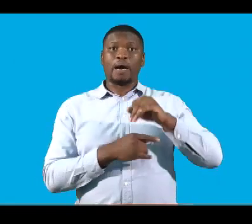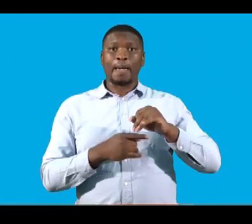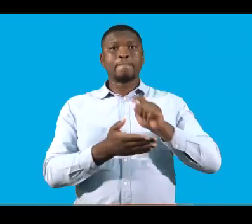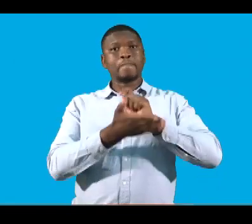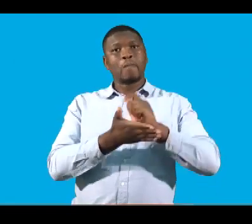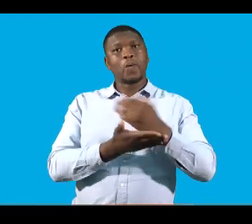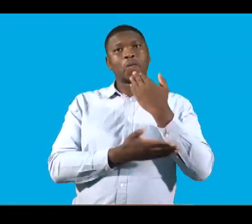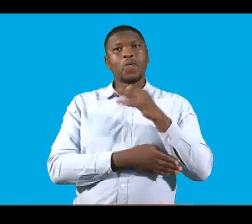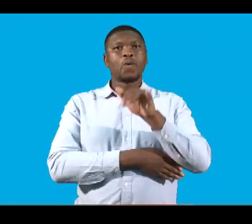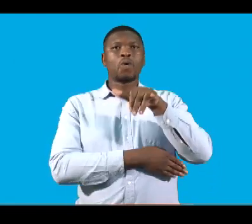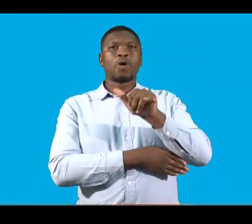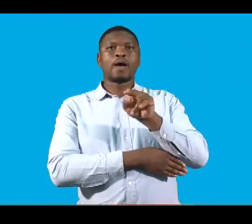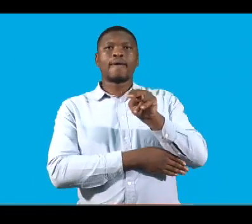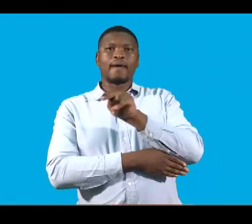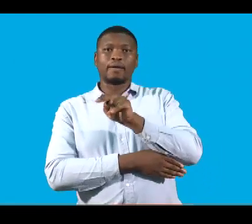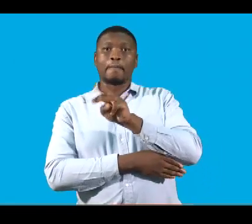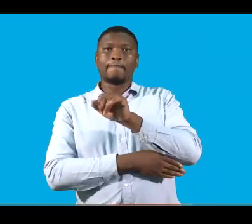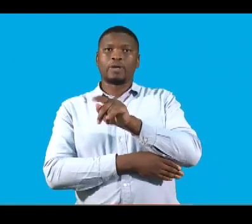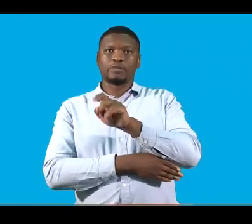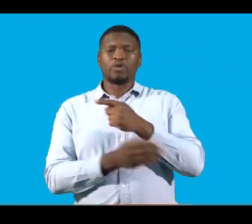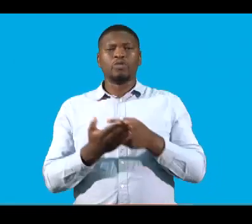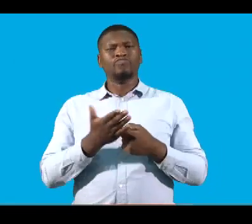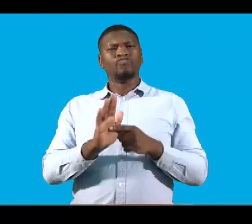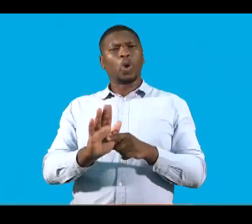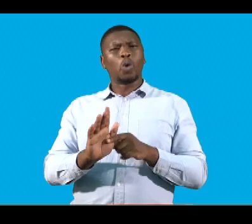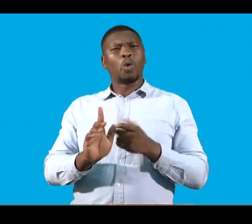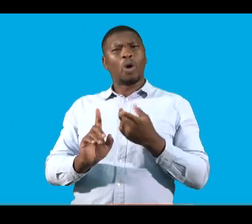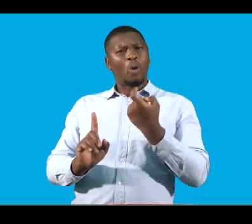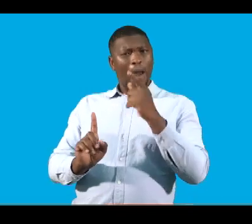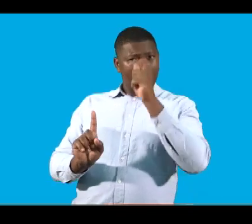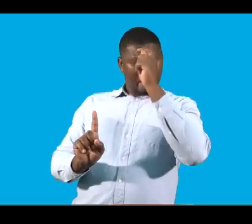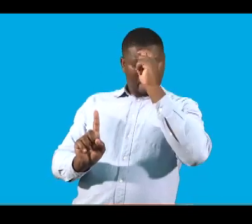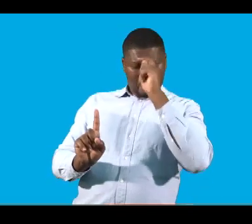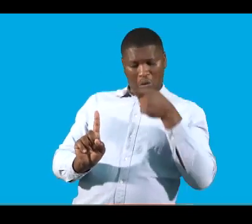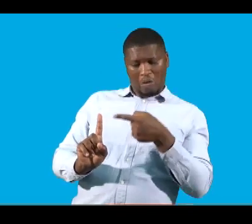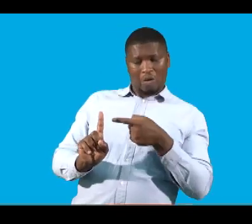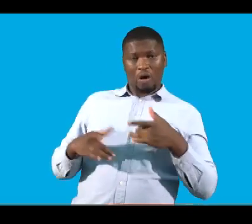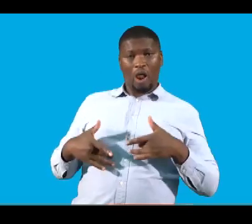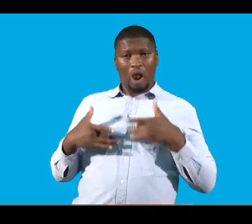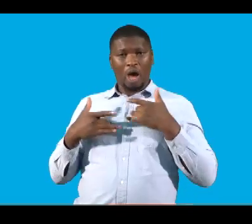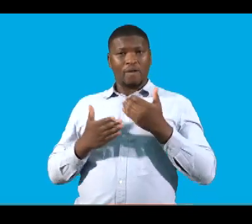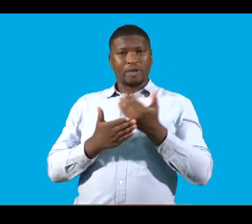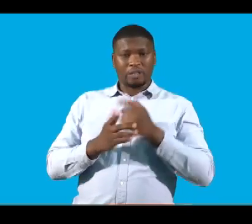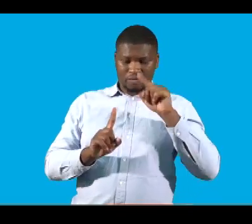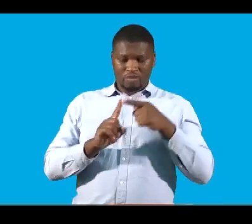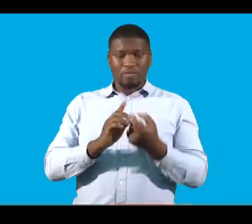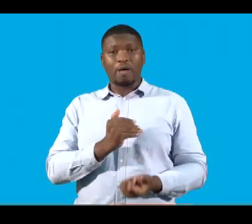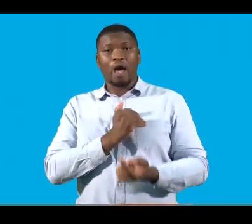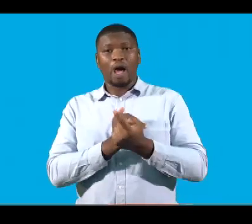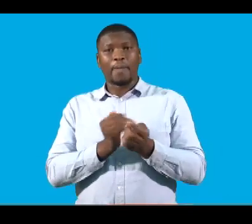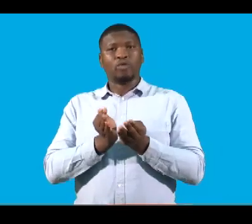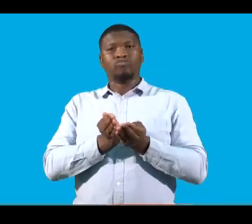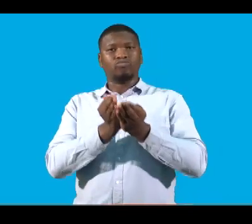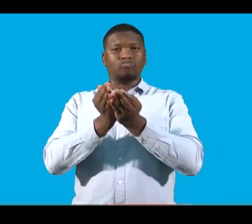Life of Pi by Jan Martel follows Pi Patel, a young vegetarian Indian boy who is stranded on a lifeboat in the Pacific Ocean after